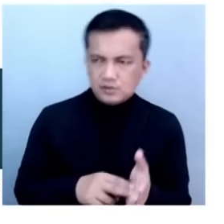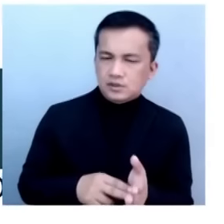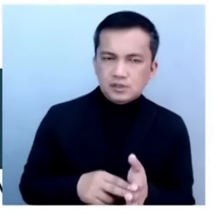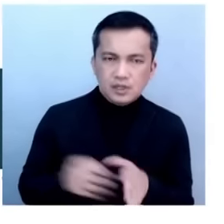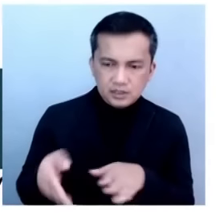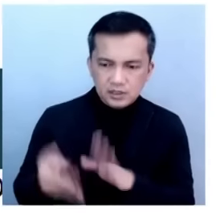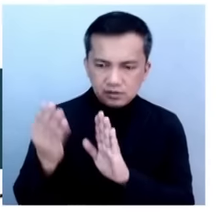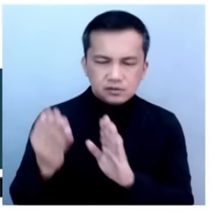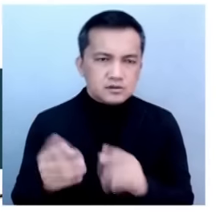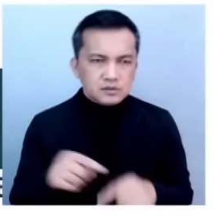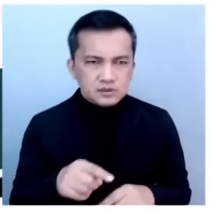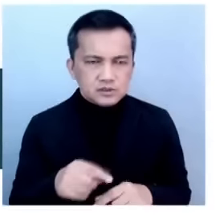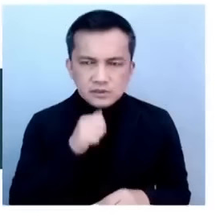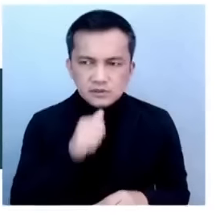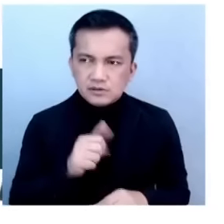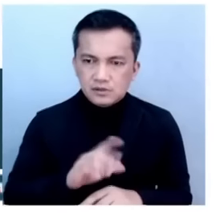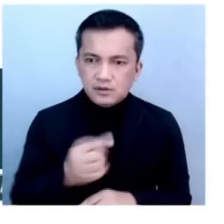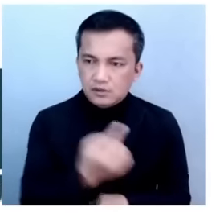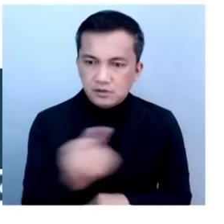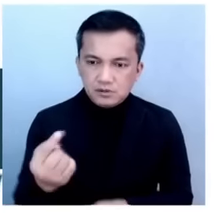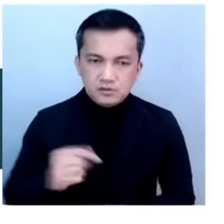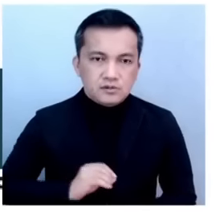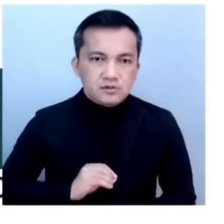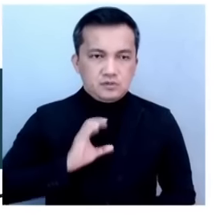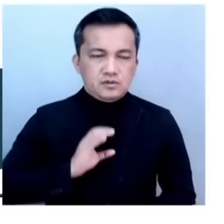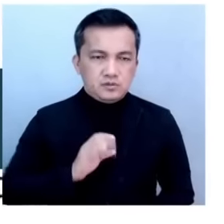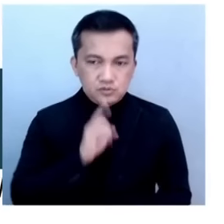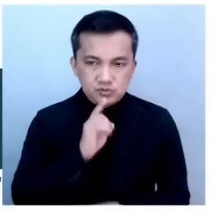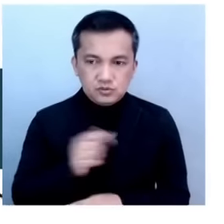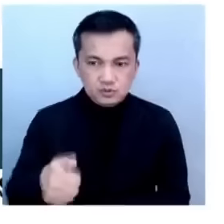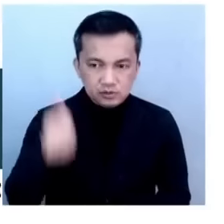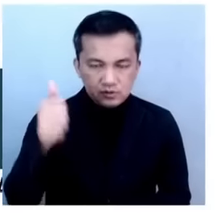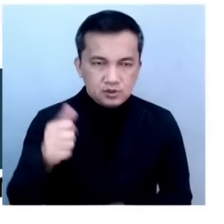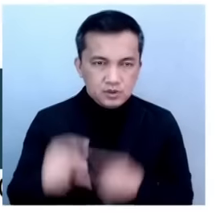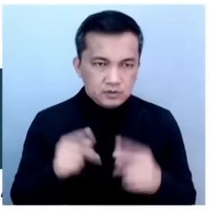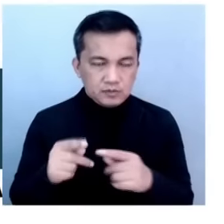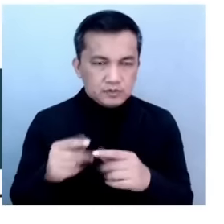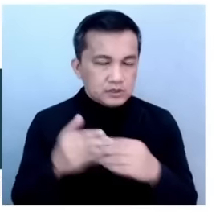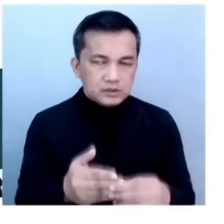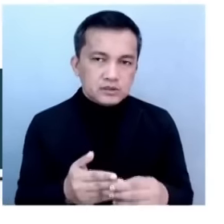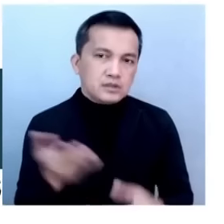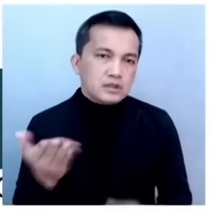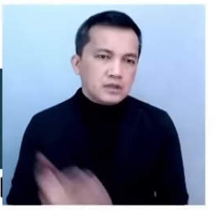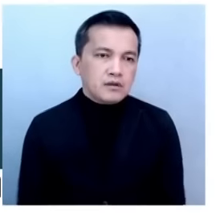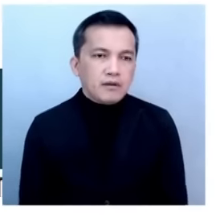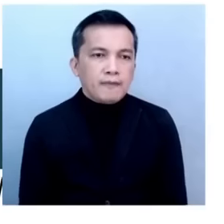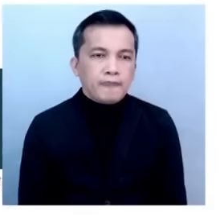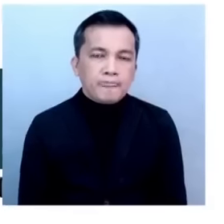should be overconfident na sure win na yung people's initiative nila.